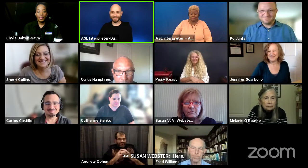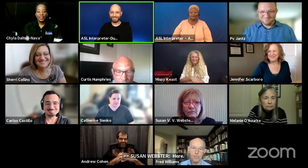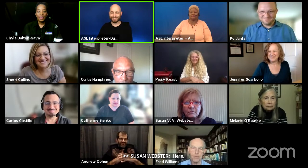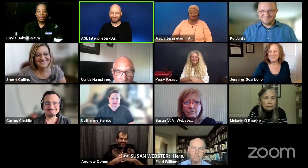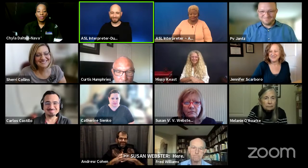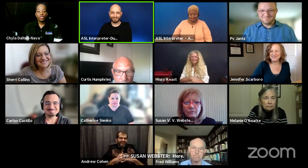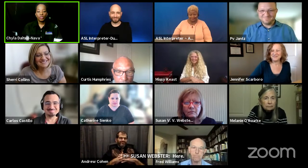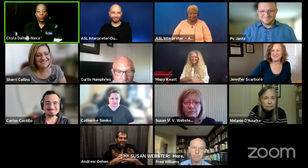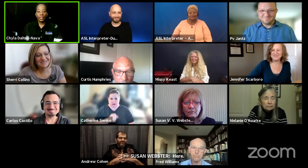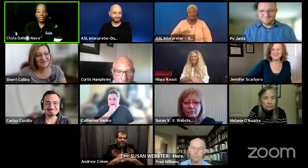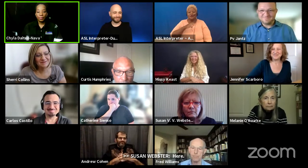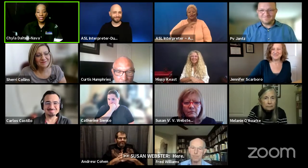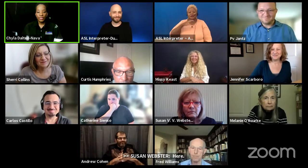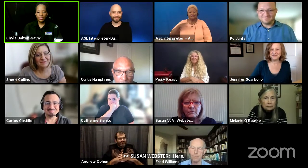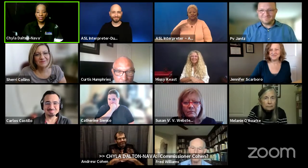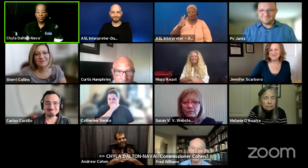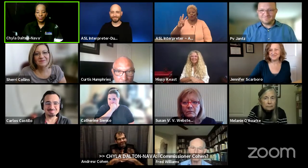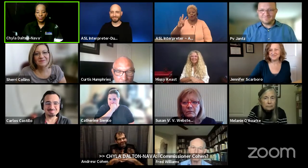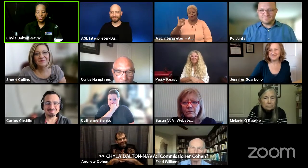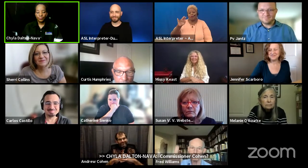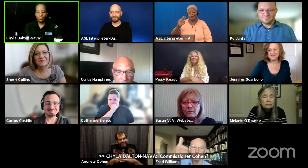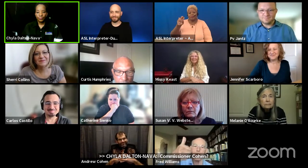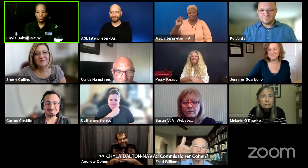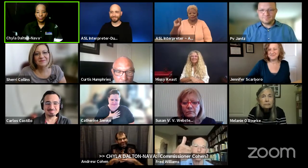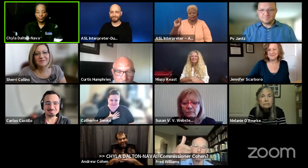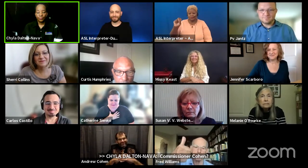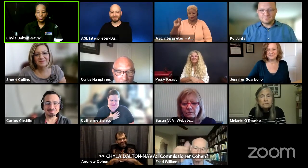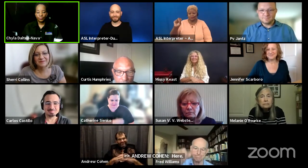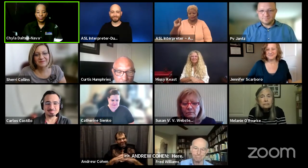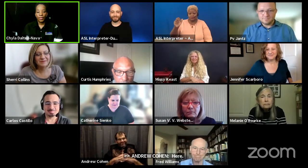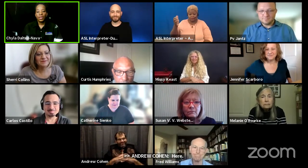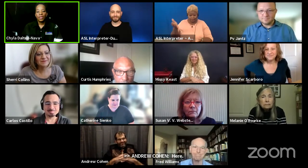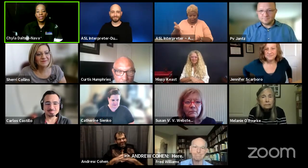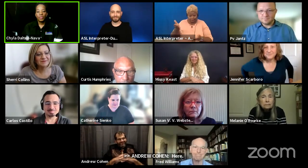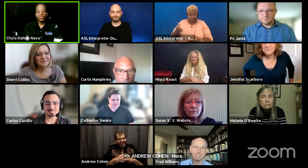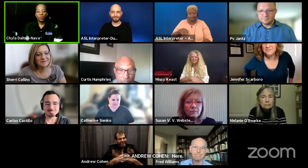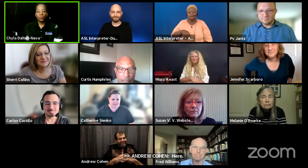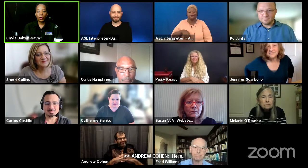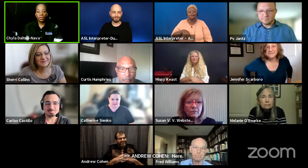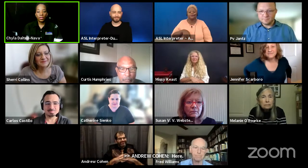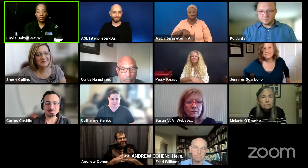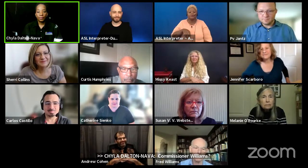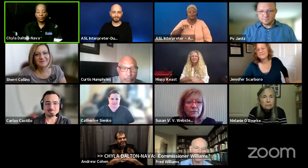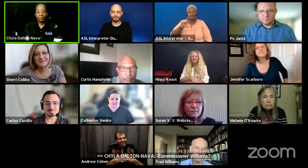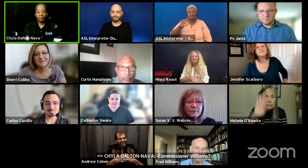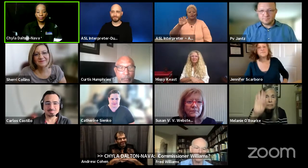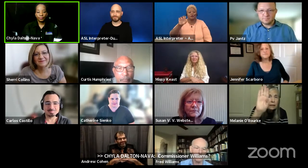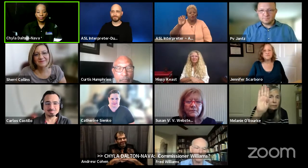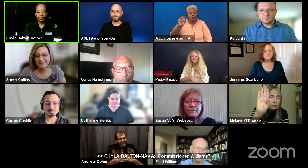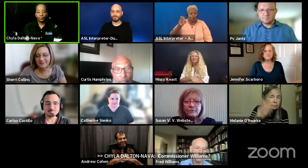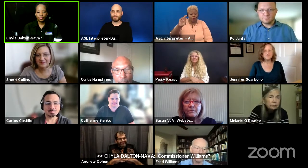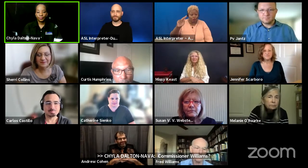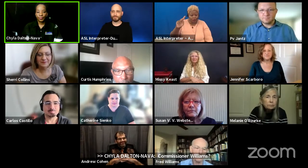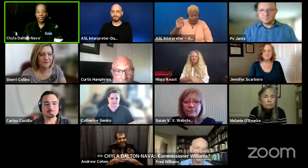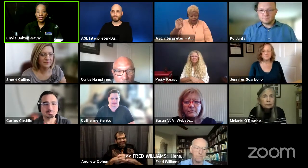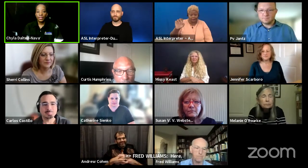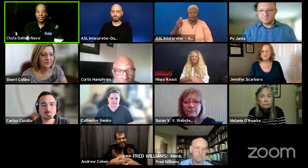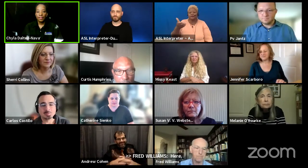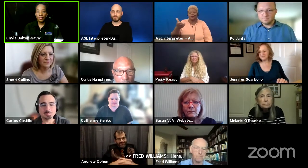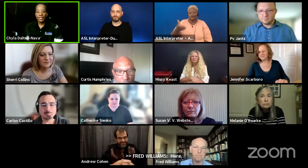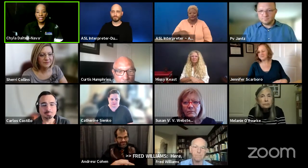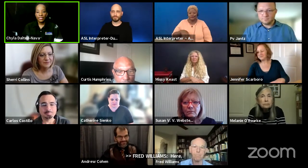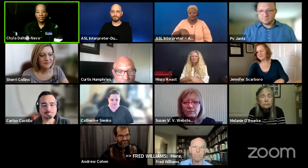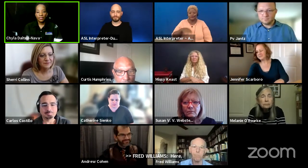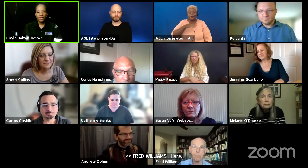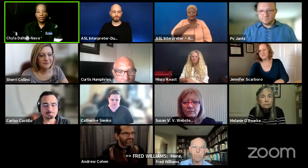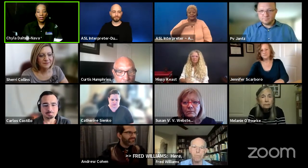Here. Commissioner Williams. Here. Commissioner O'Rourke. Here.